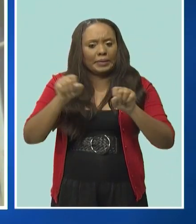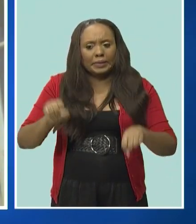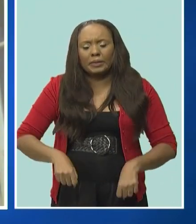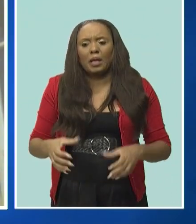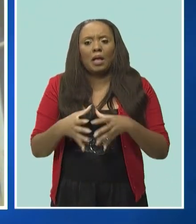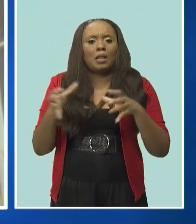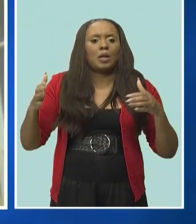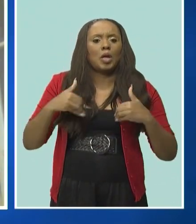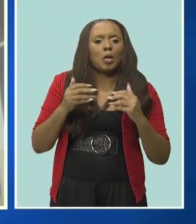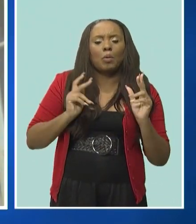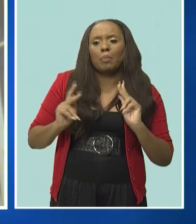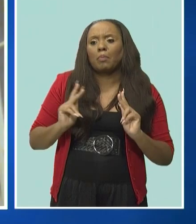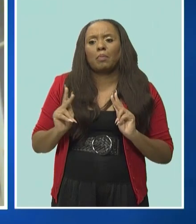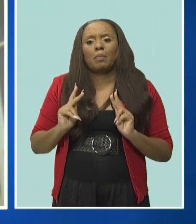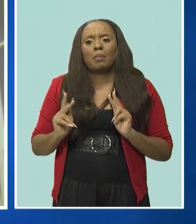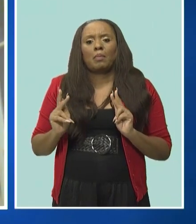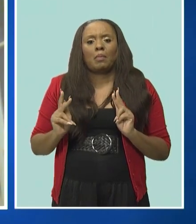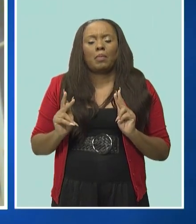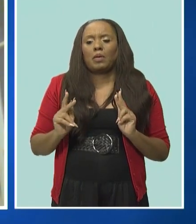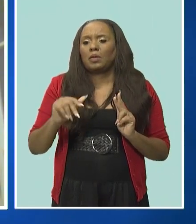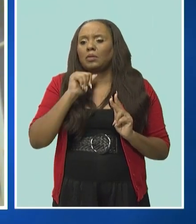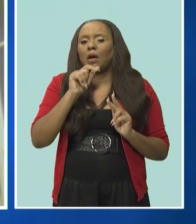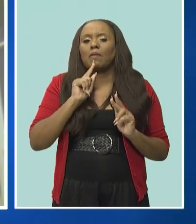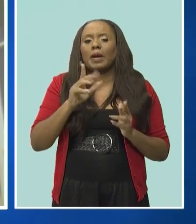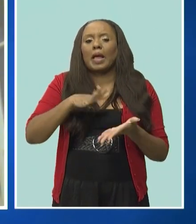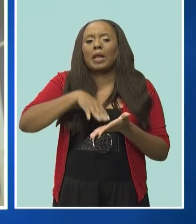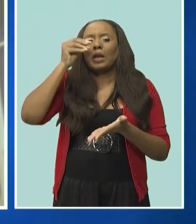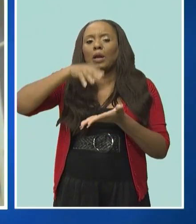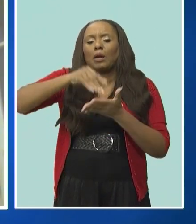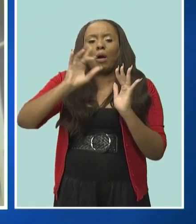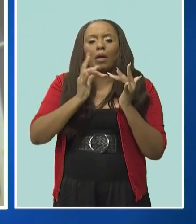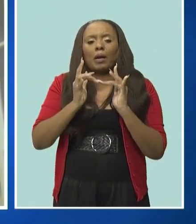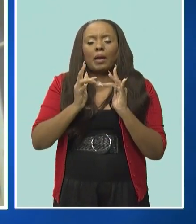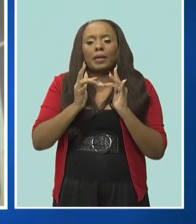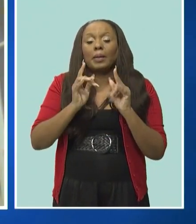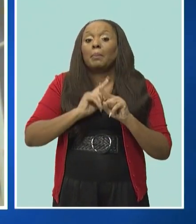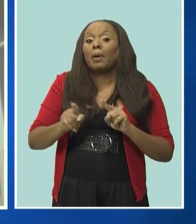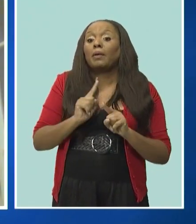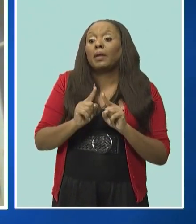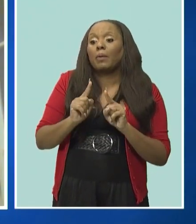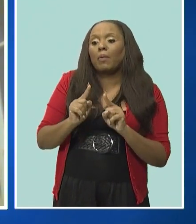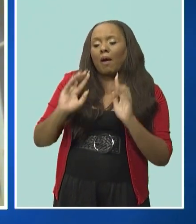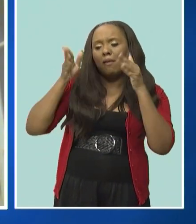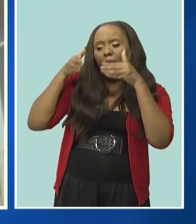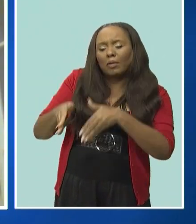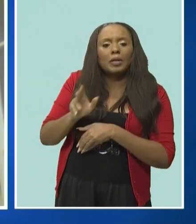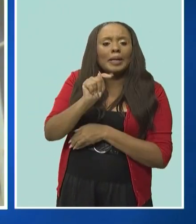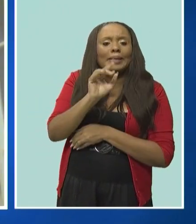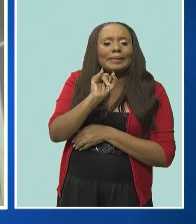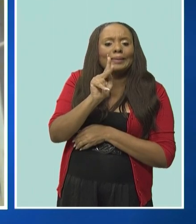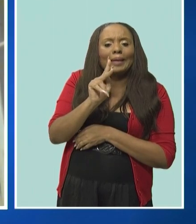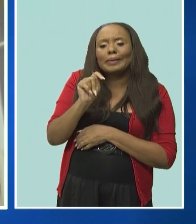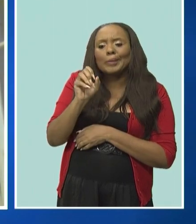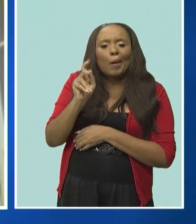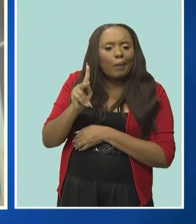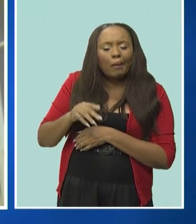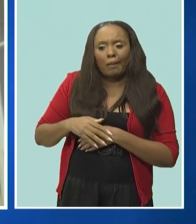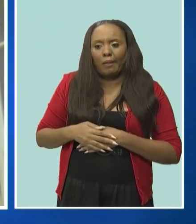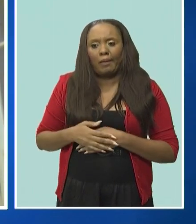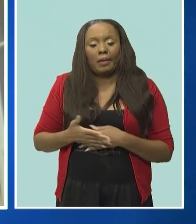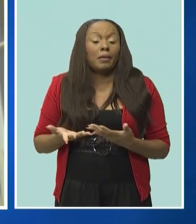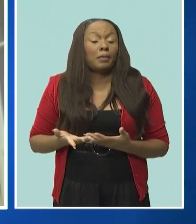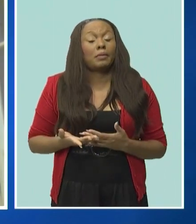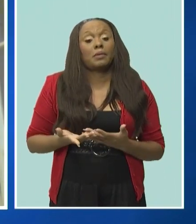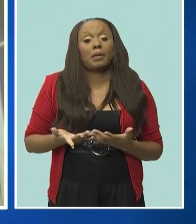on TikTok away from online learning. So we need to start taking a hard look at these tools, because yes, I think that while I can't